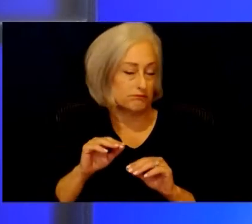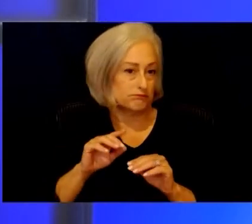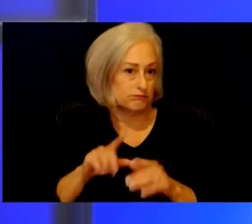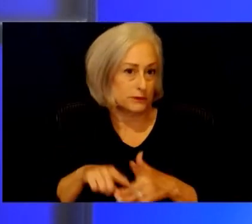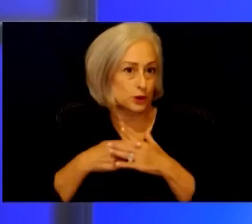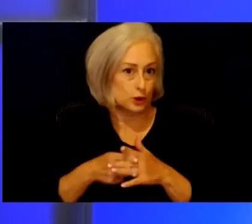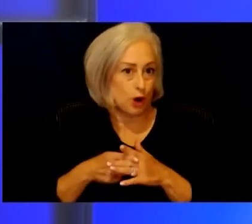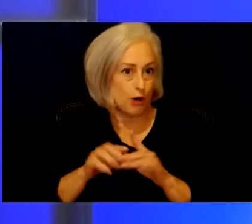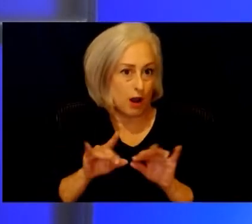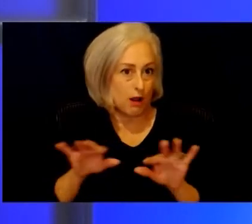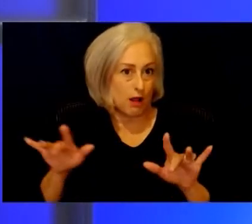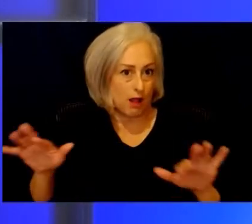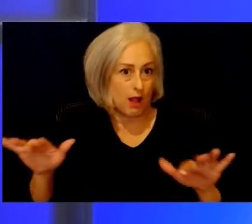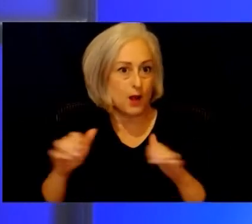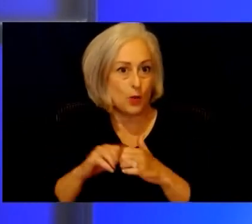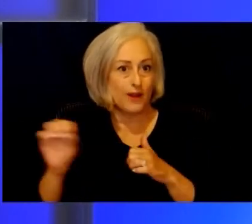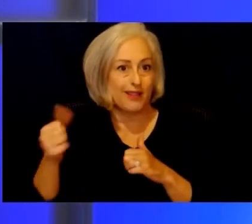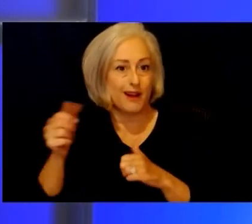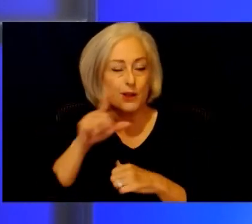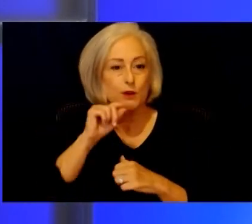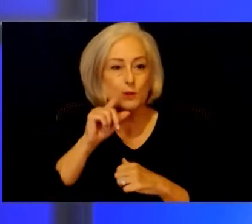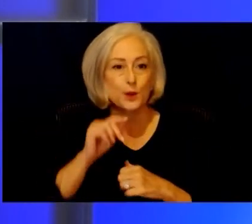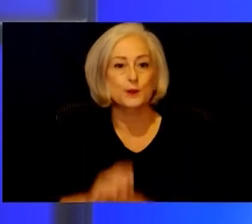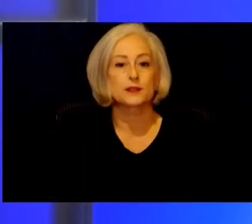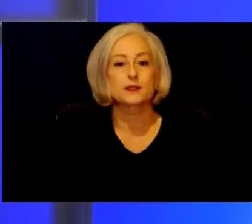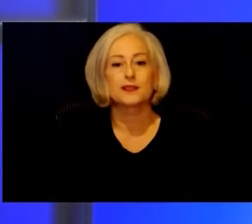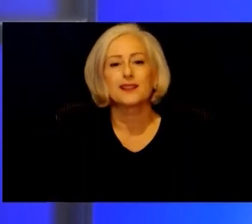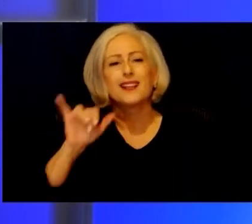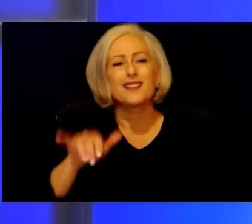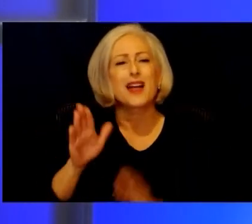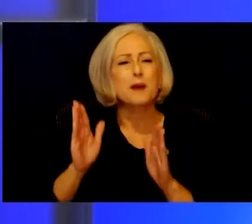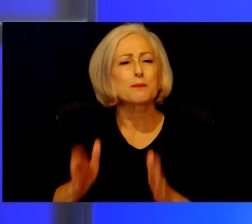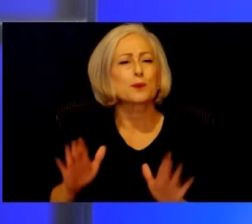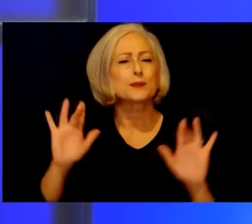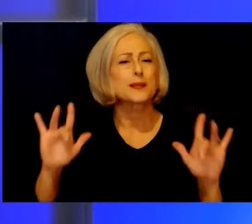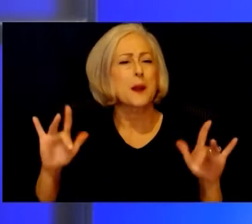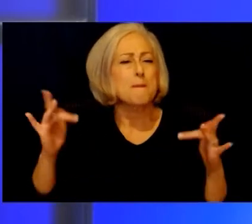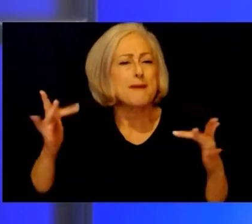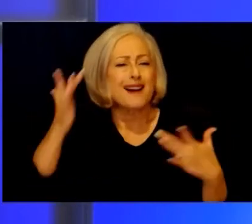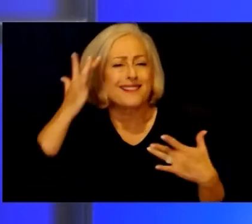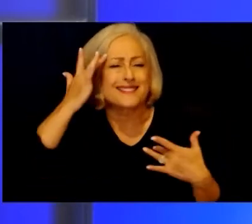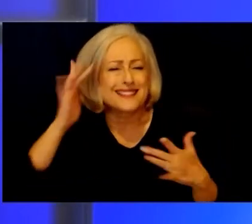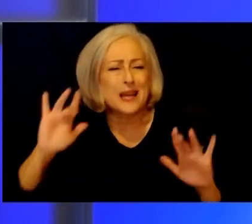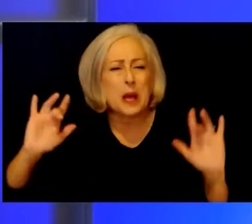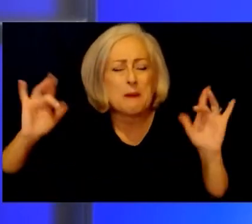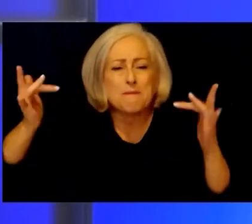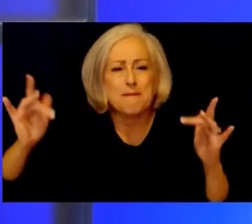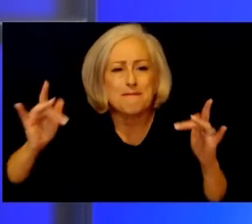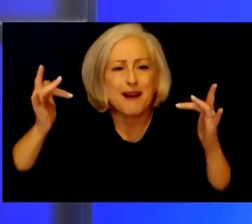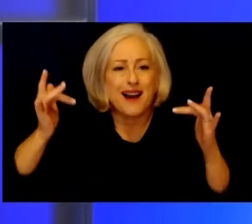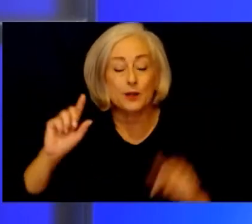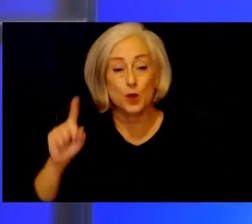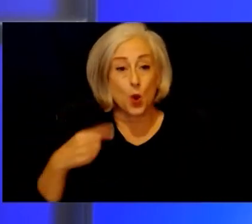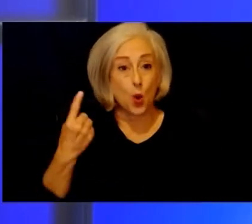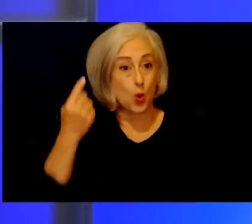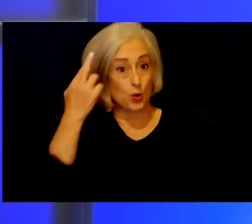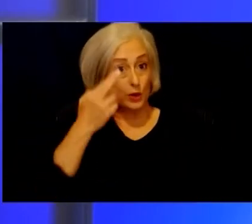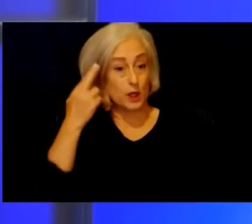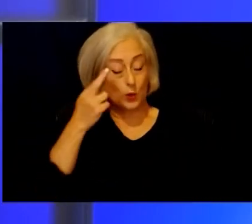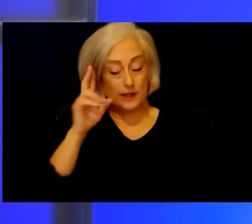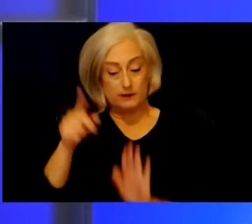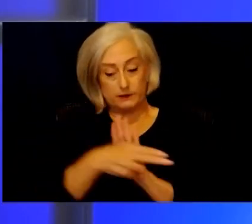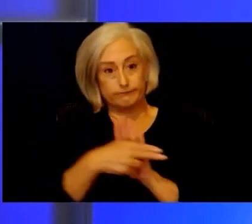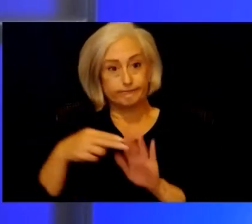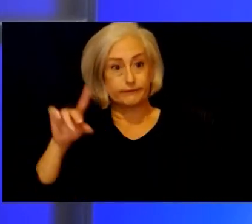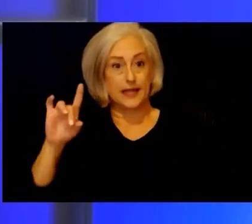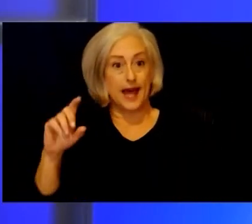migrating birds. But so this person had very mild illness, and probably the only reason he was even diagnosed is because